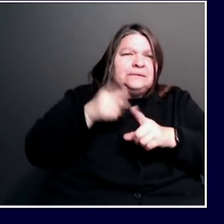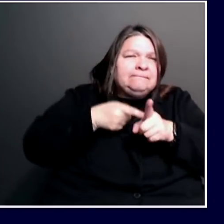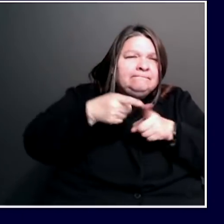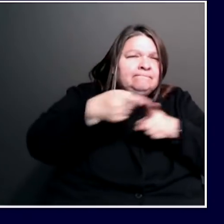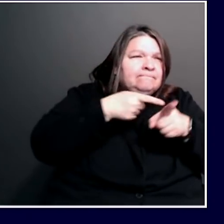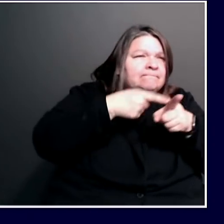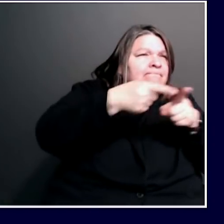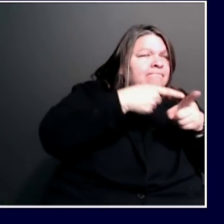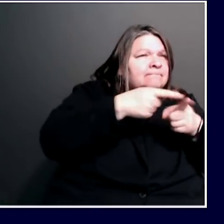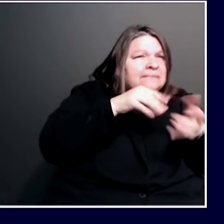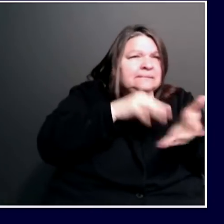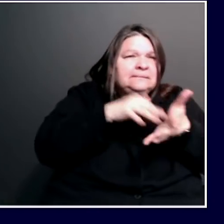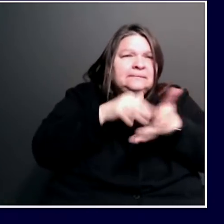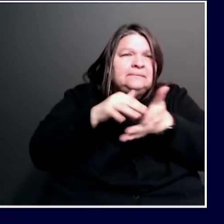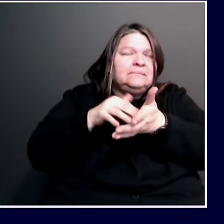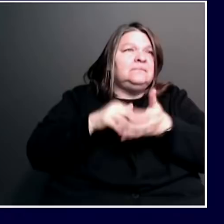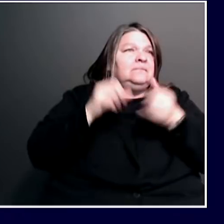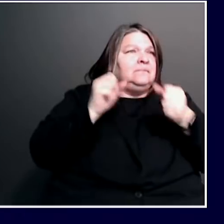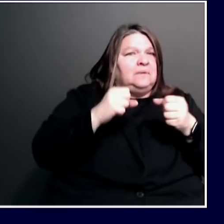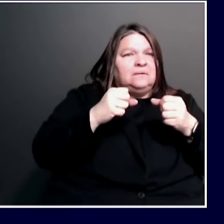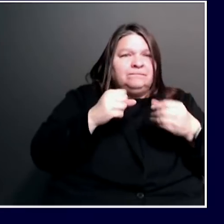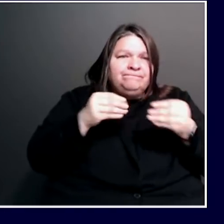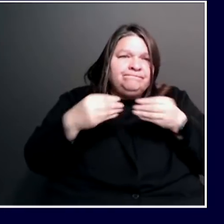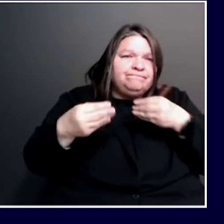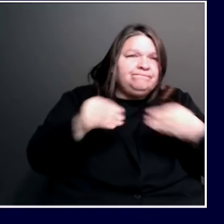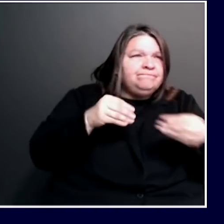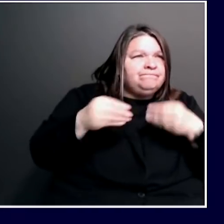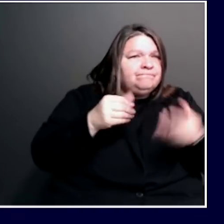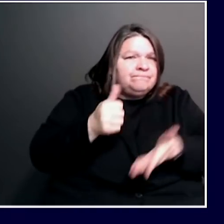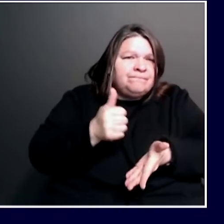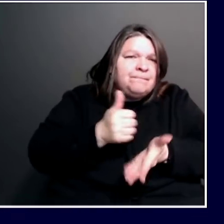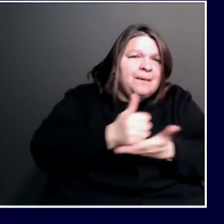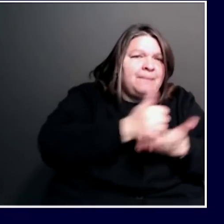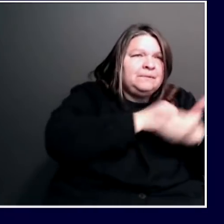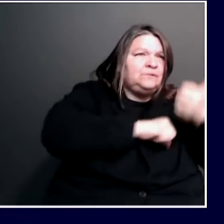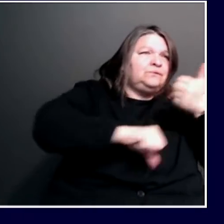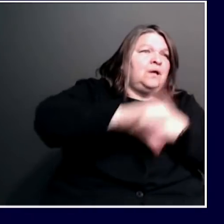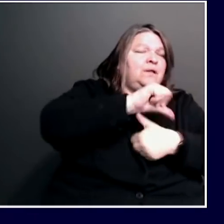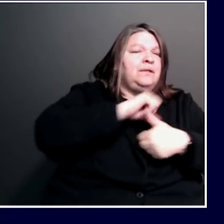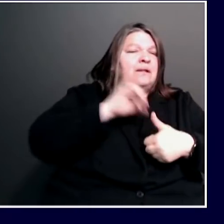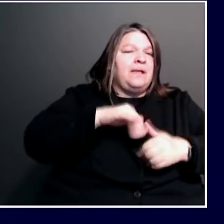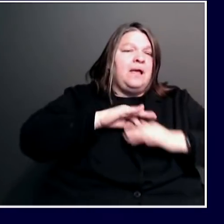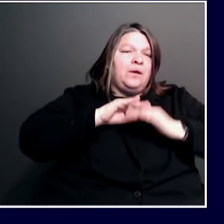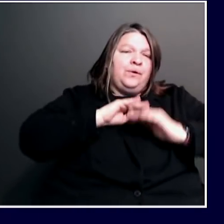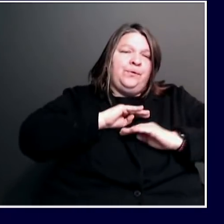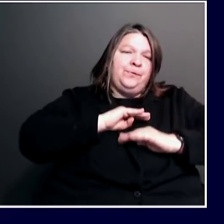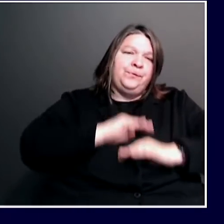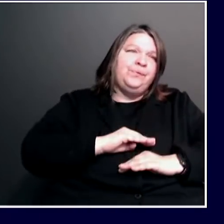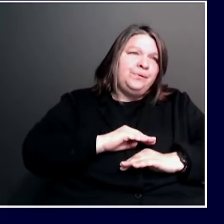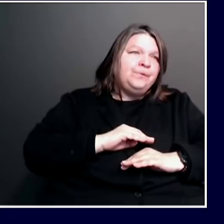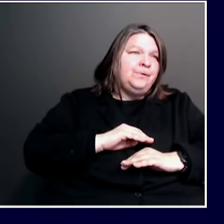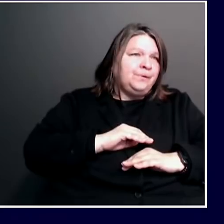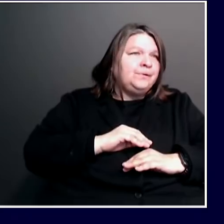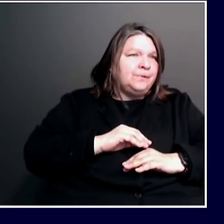a much needed breath for our hardworking healthcare workers. We are looking hard